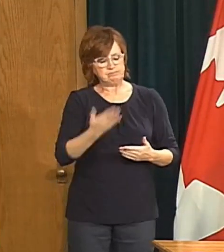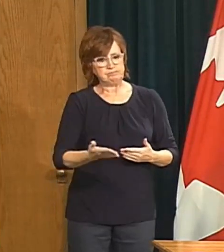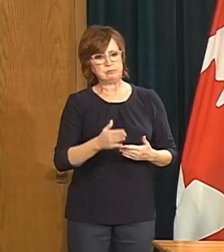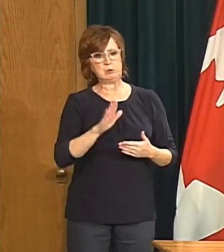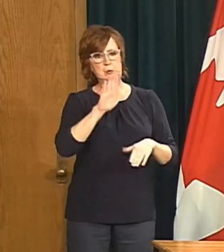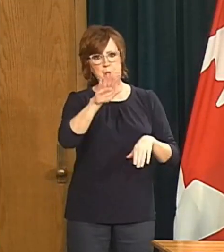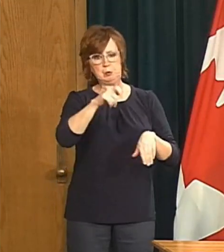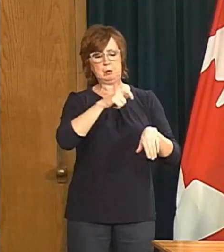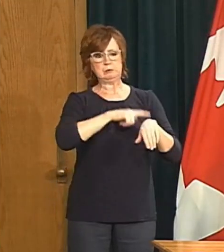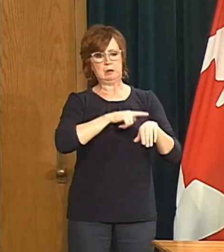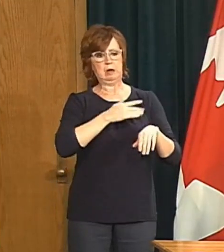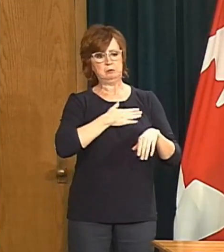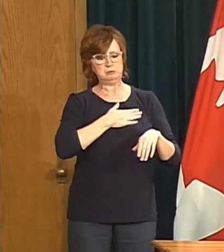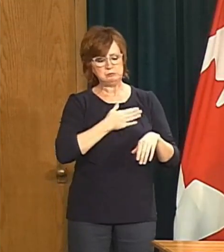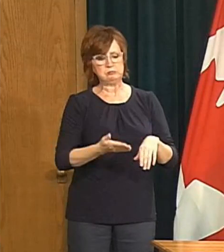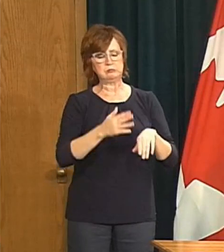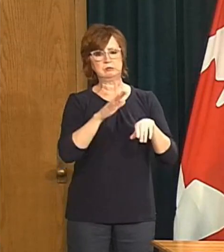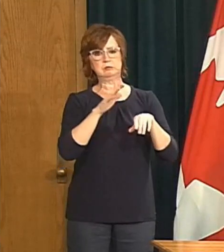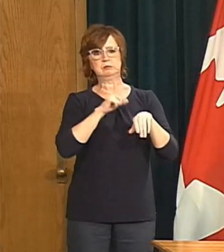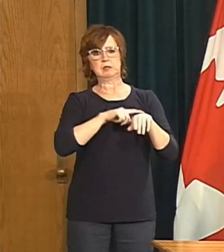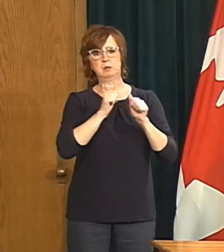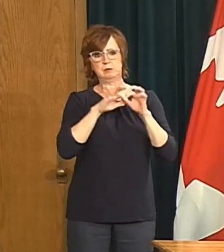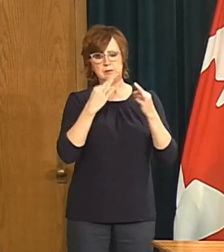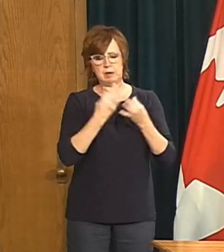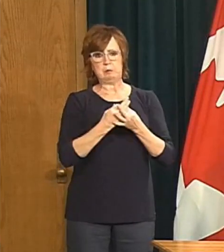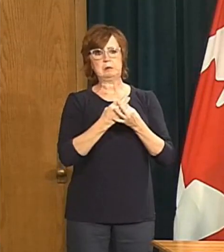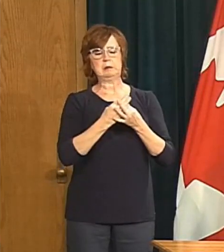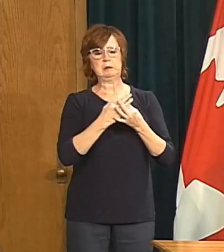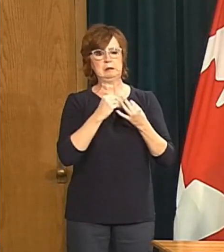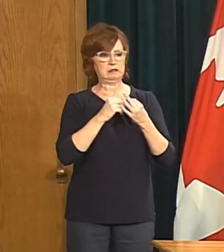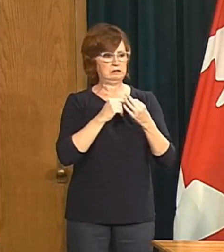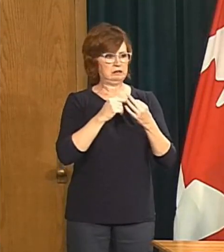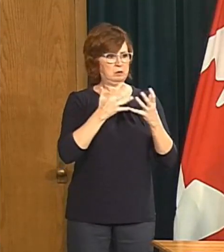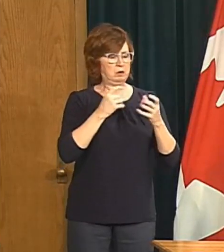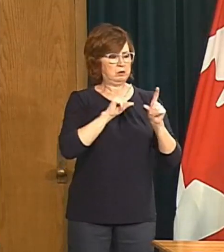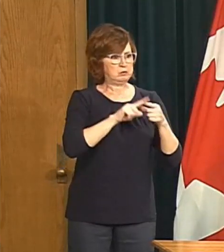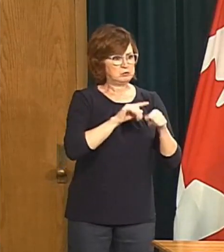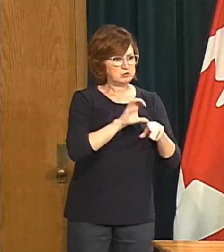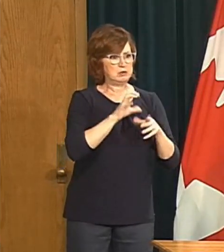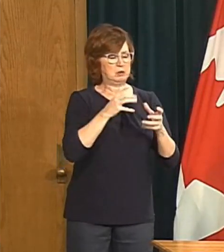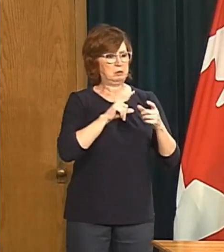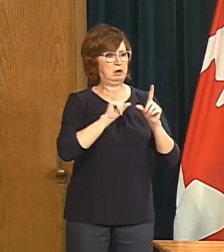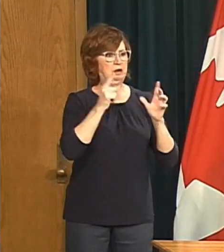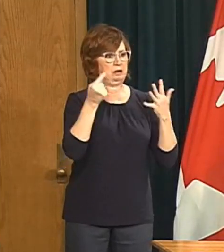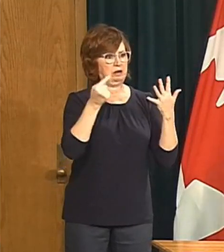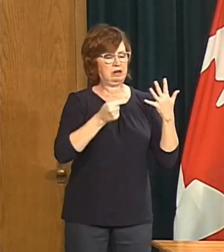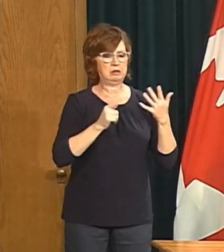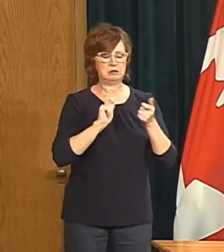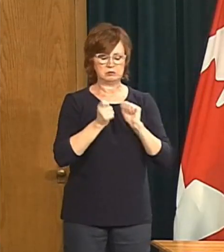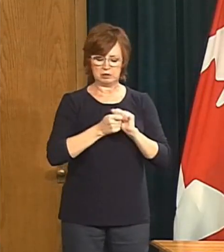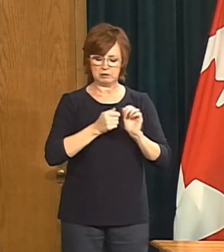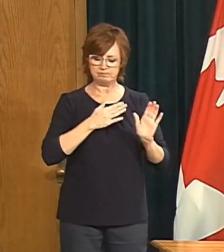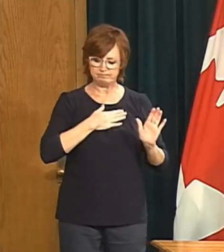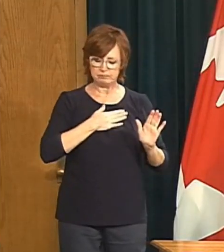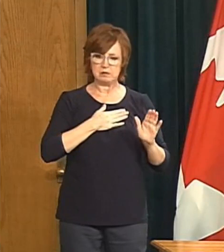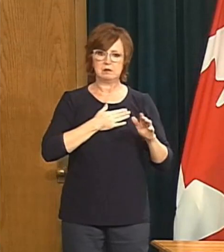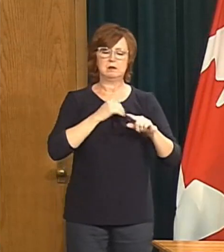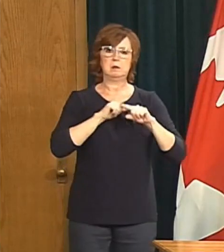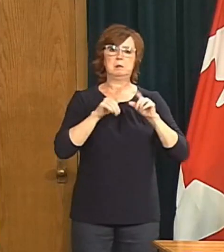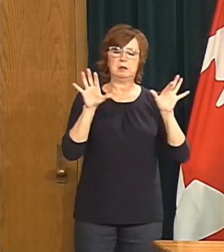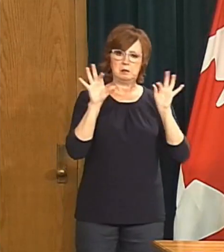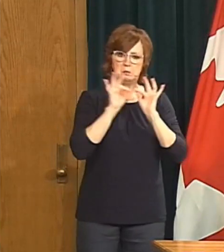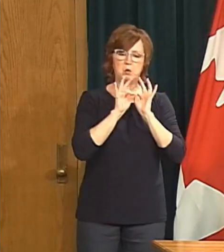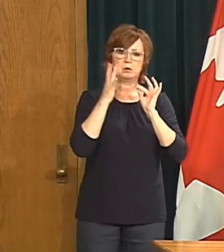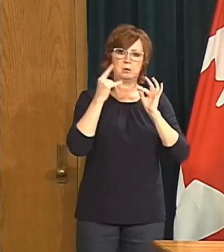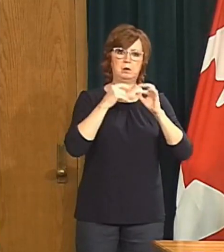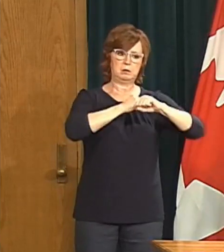you are doing, it's working here in Saskatchewan. You are protecting your family. You are protecting your friends. You are protecting